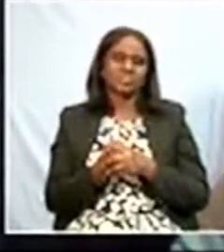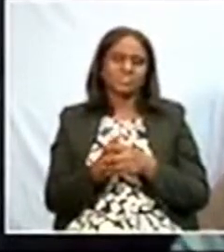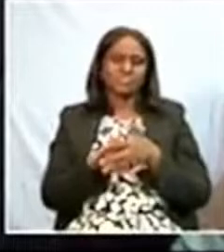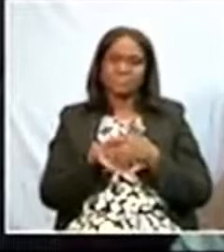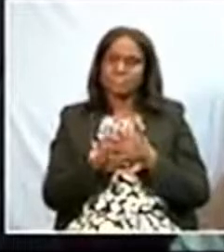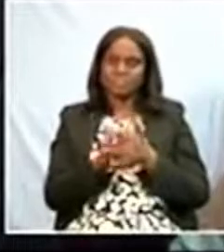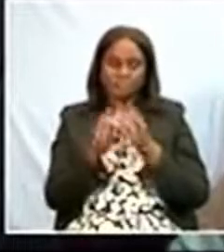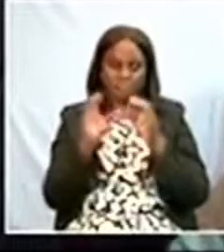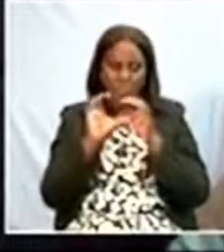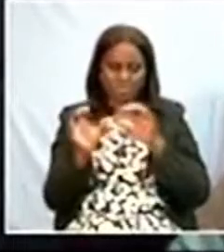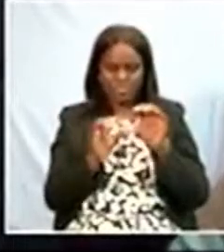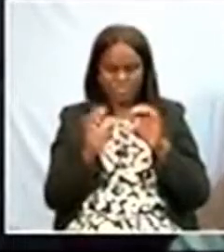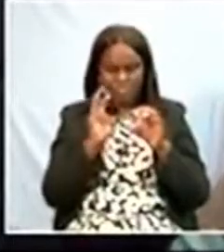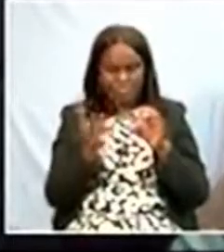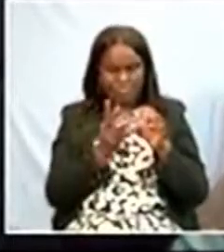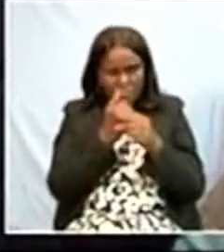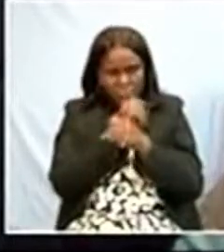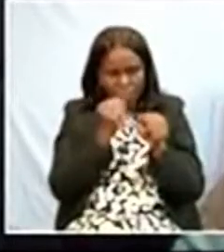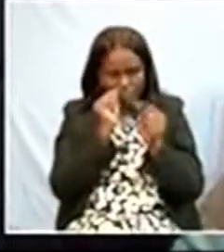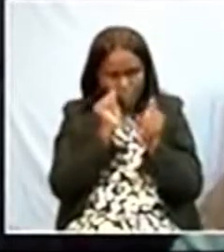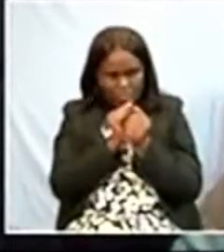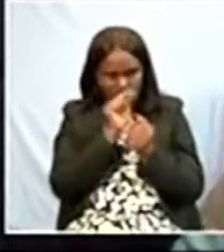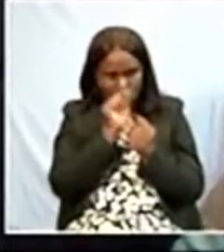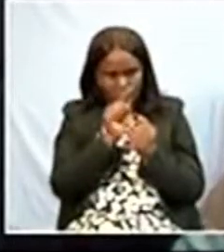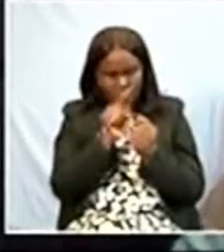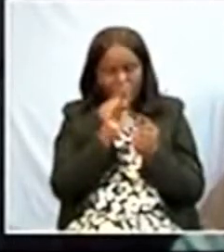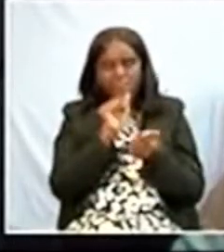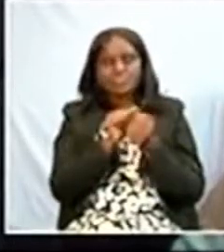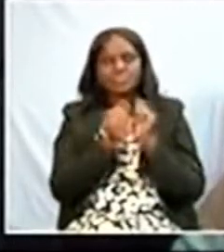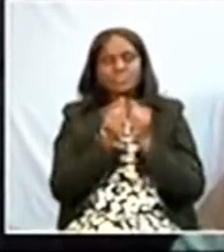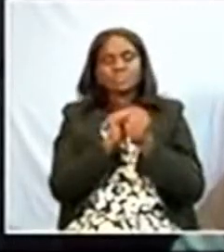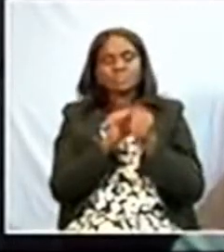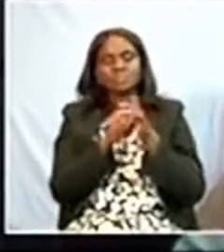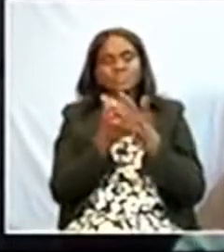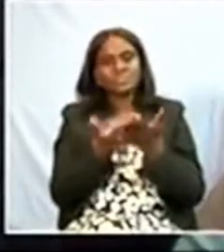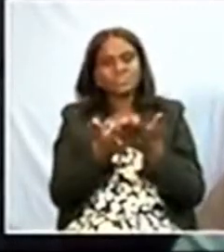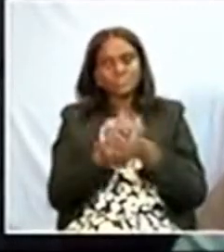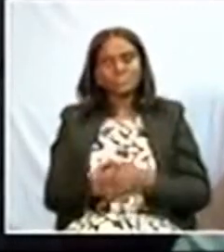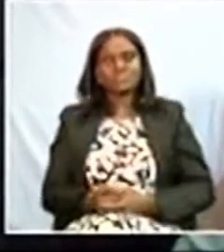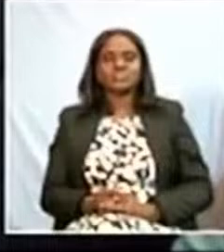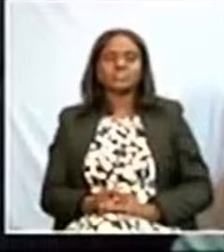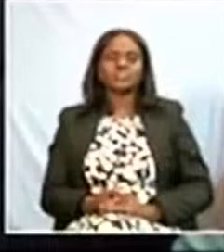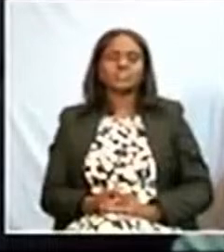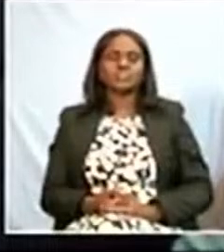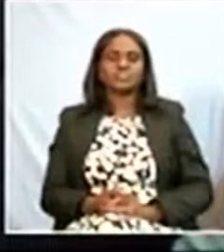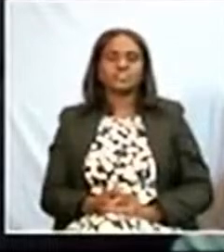How do we handle those bottlenecks?